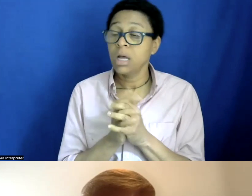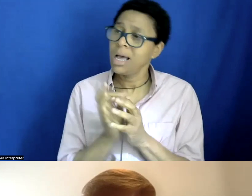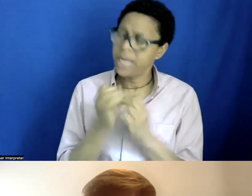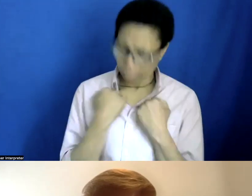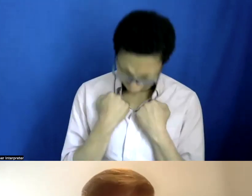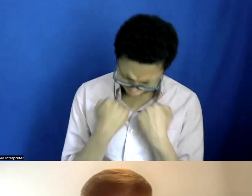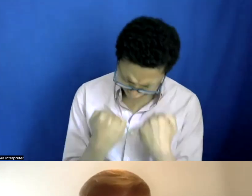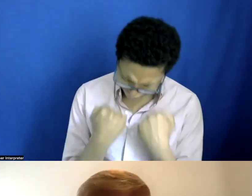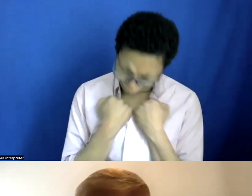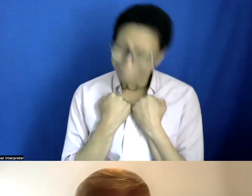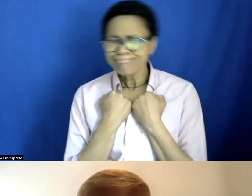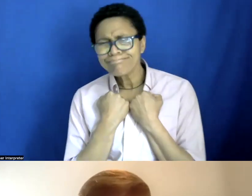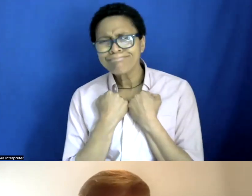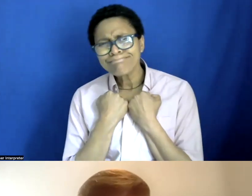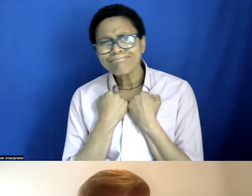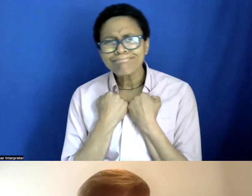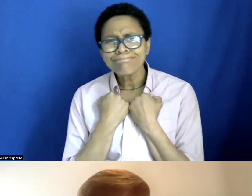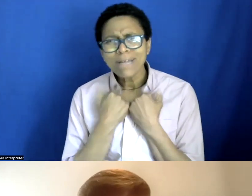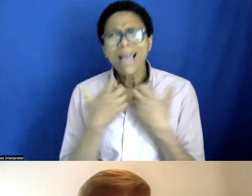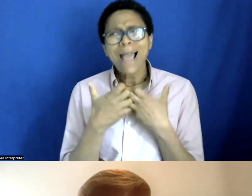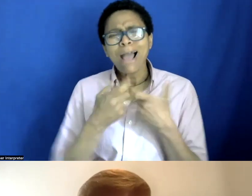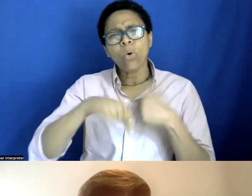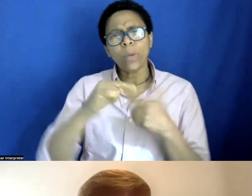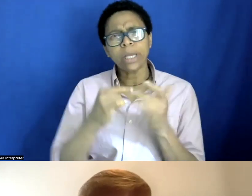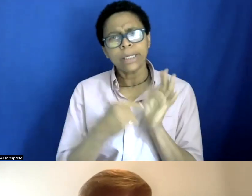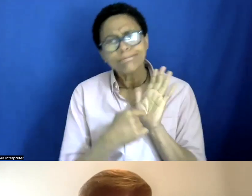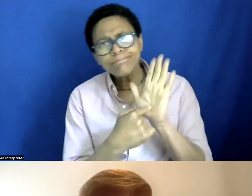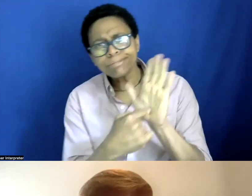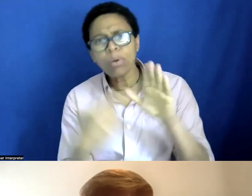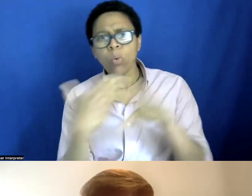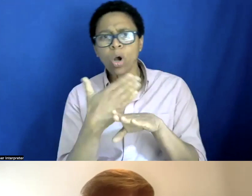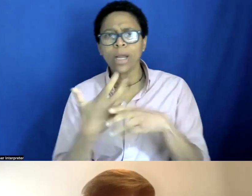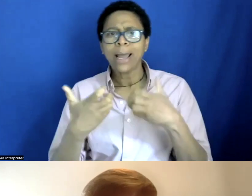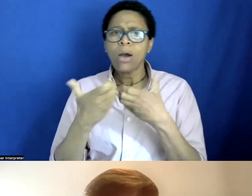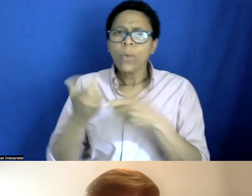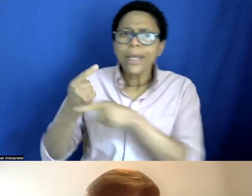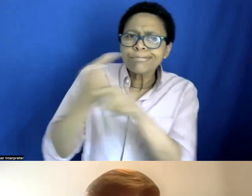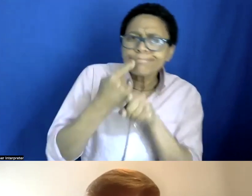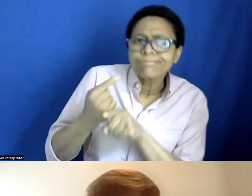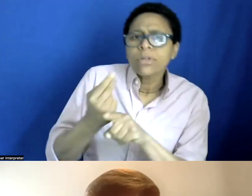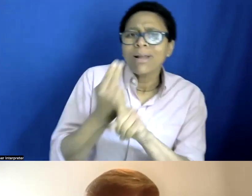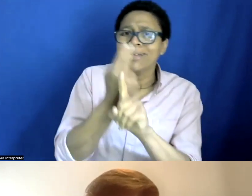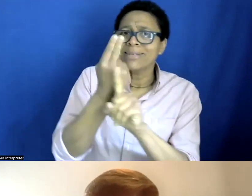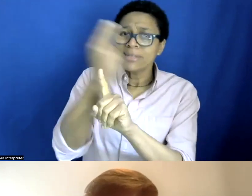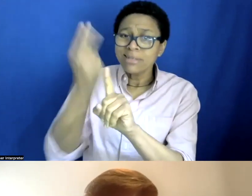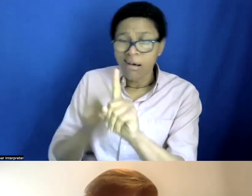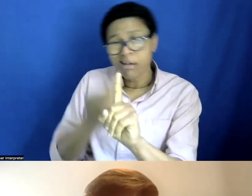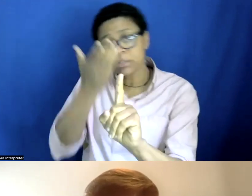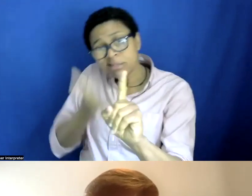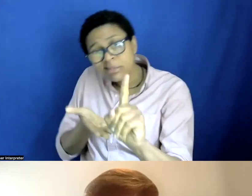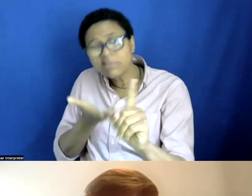those questions as well about how we display work, how we talk about the artist, all of those kinds of really important